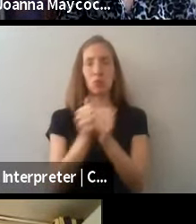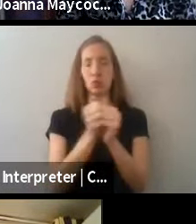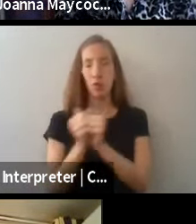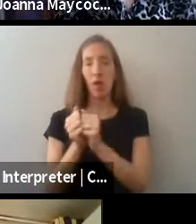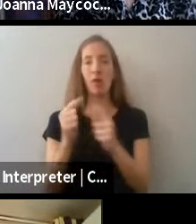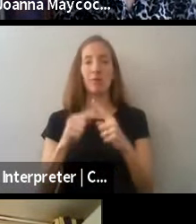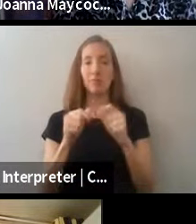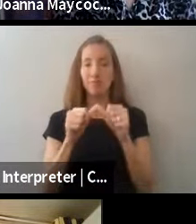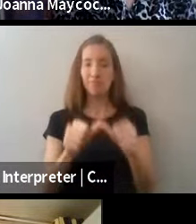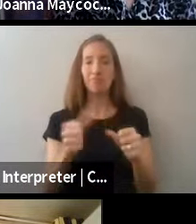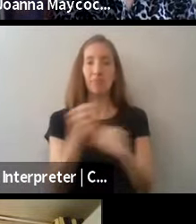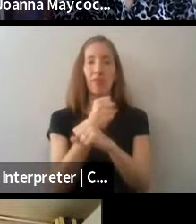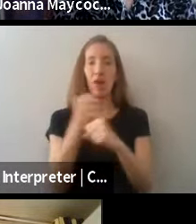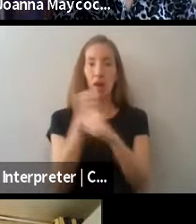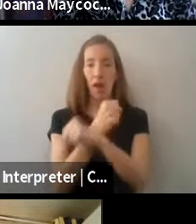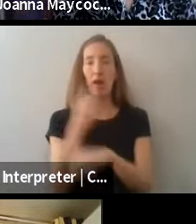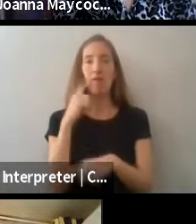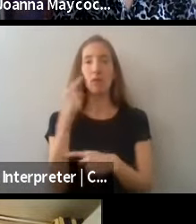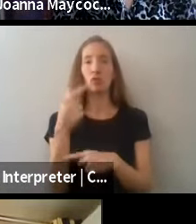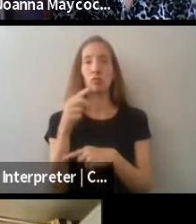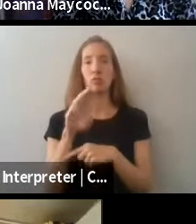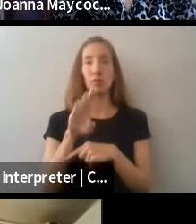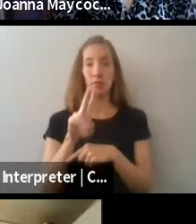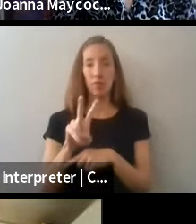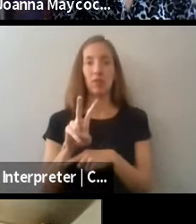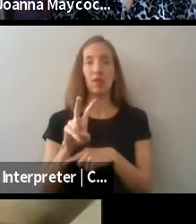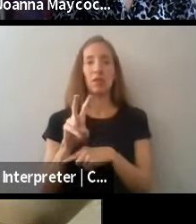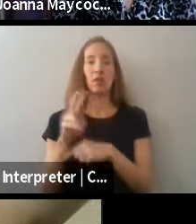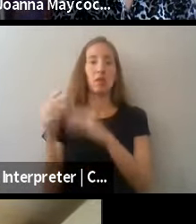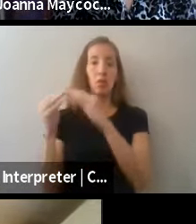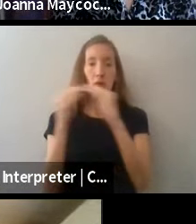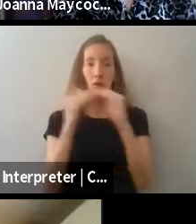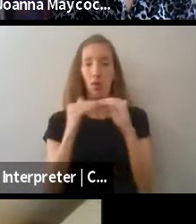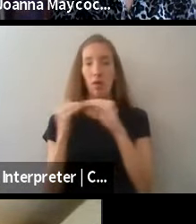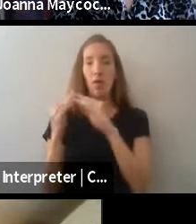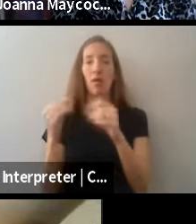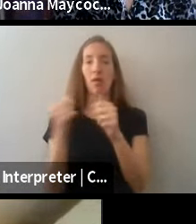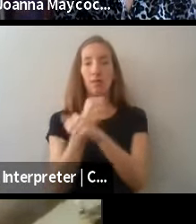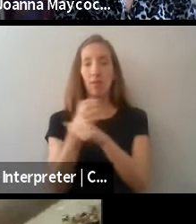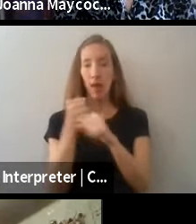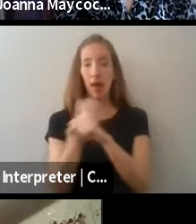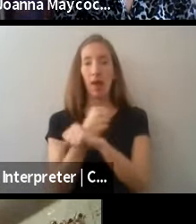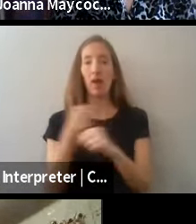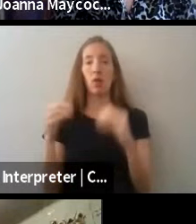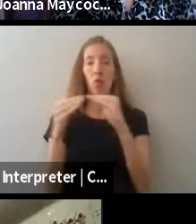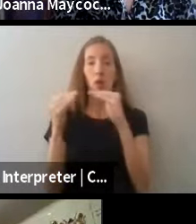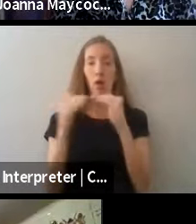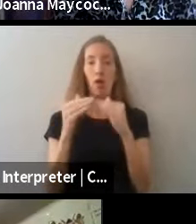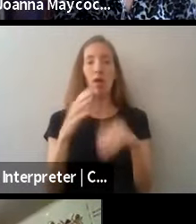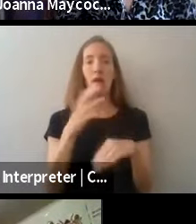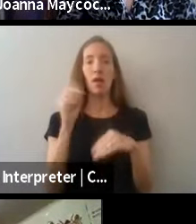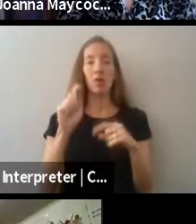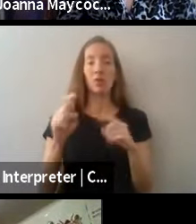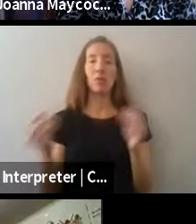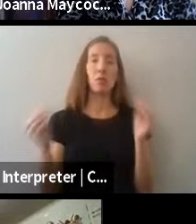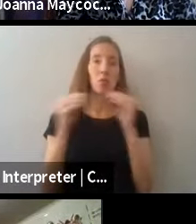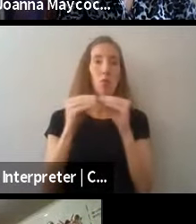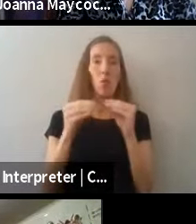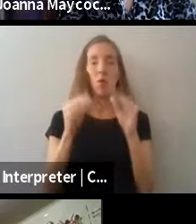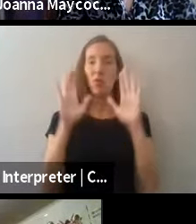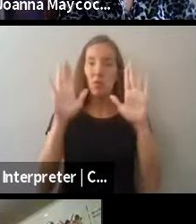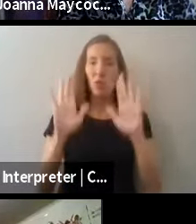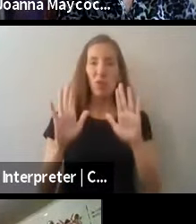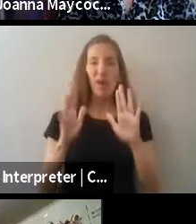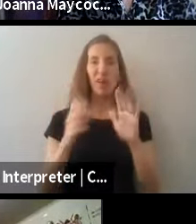equality is the right thing to do and in the interest of all of us. And we need greater leadership, greater investment and greater accountability and really